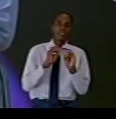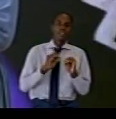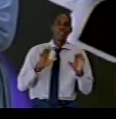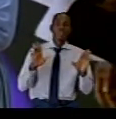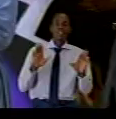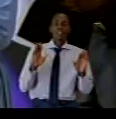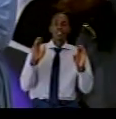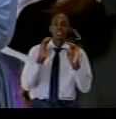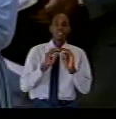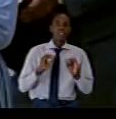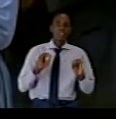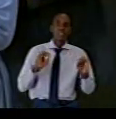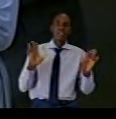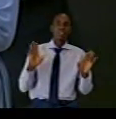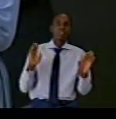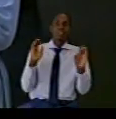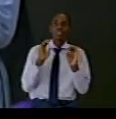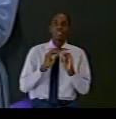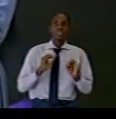sin.